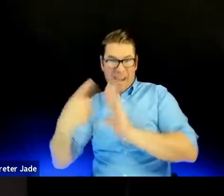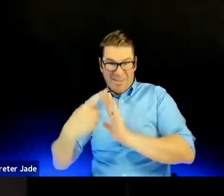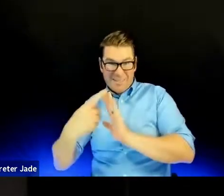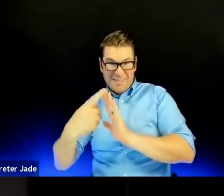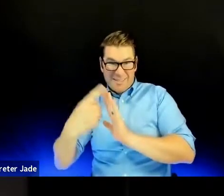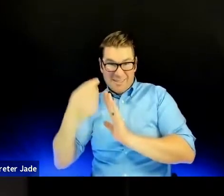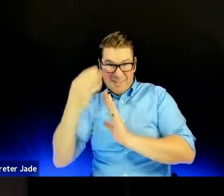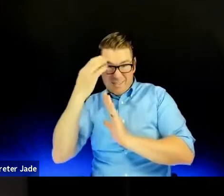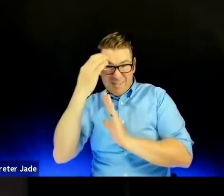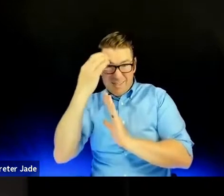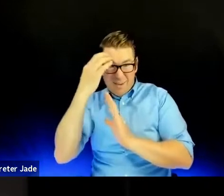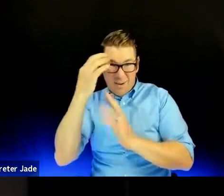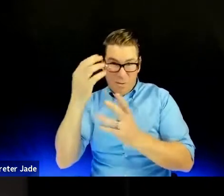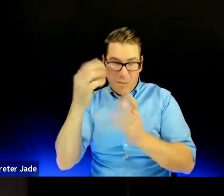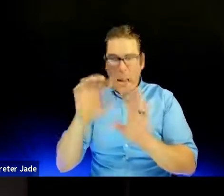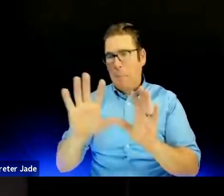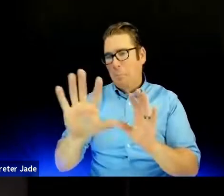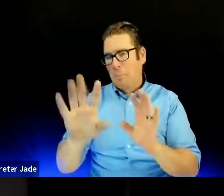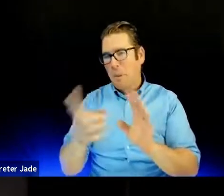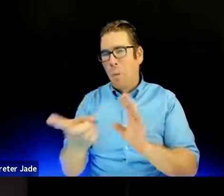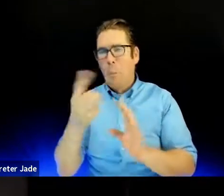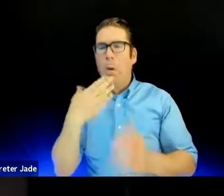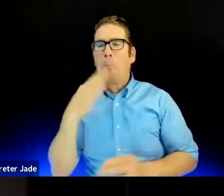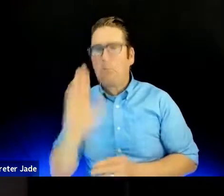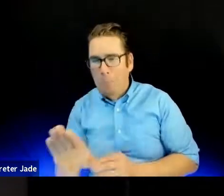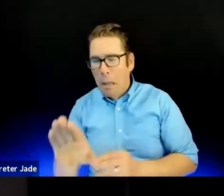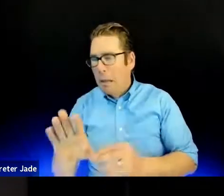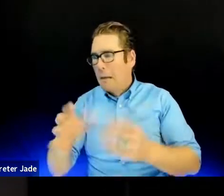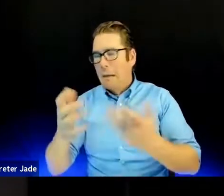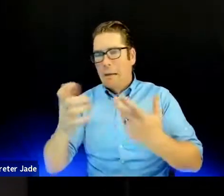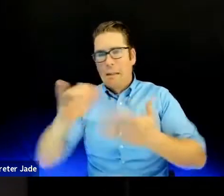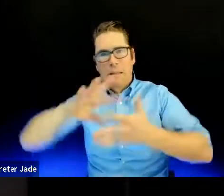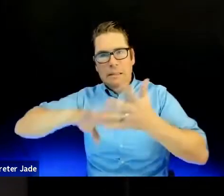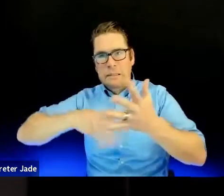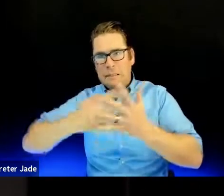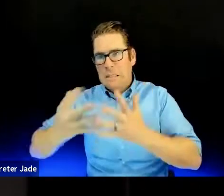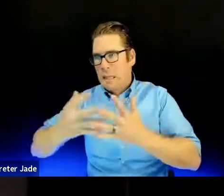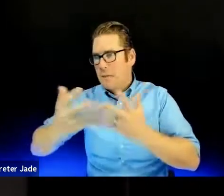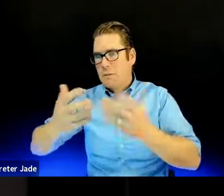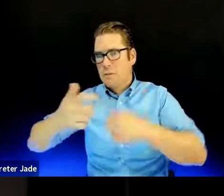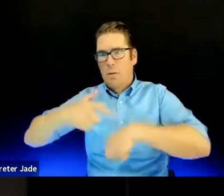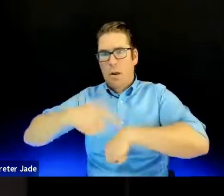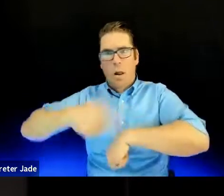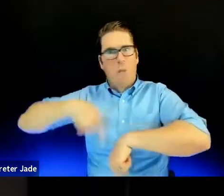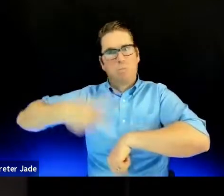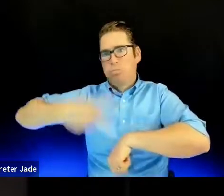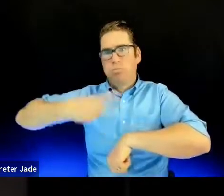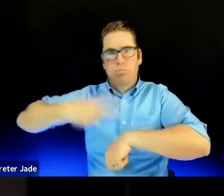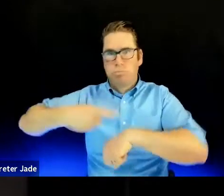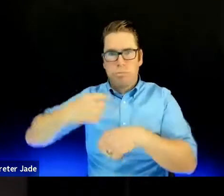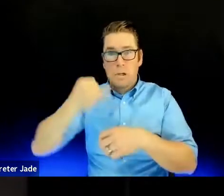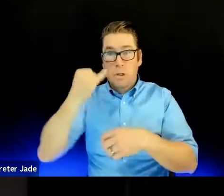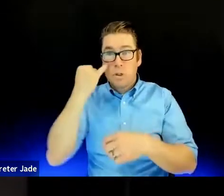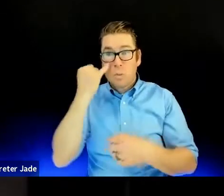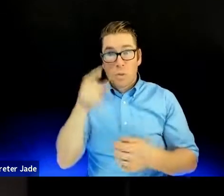That's probably one of the bad things about law enforcement is the hours. You know, if you plan something, expect to be called, because you're